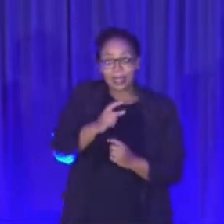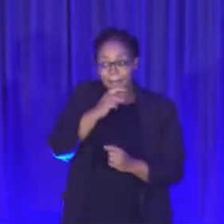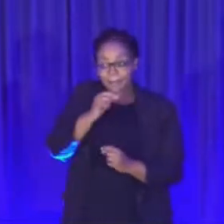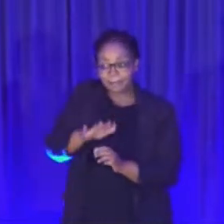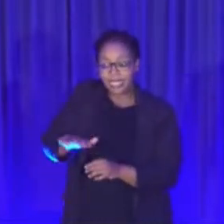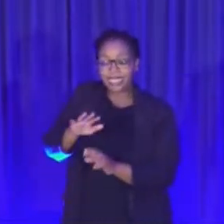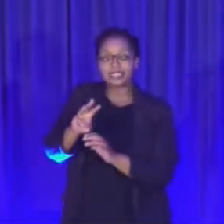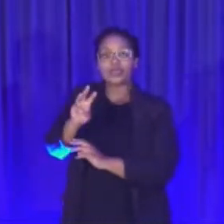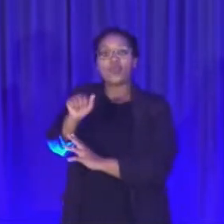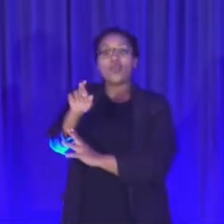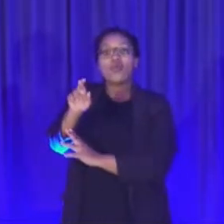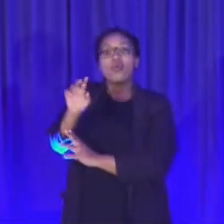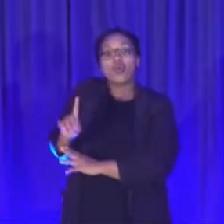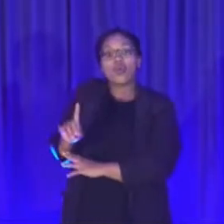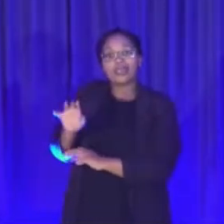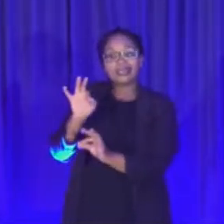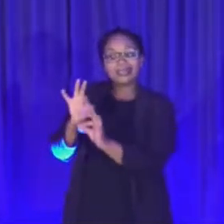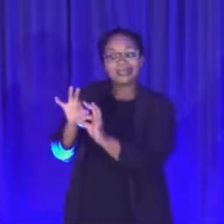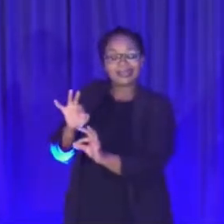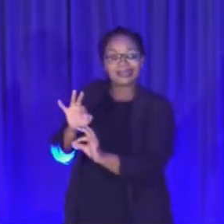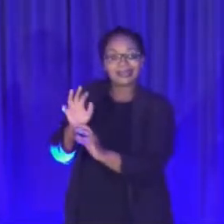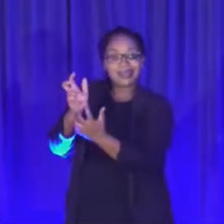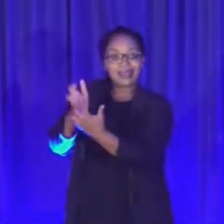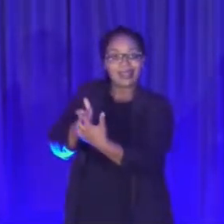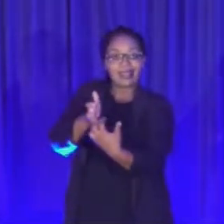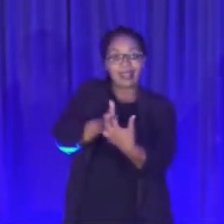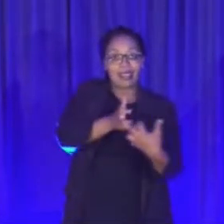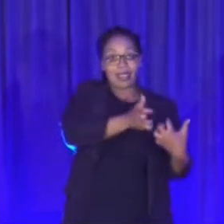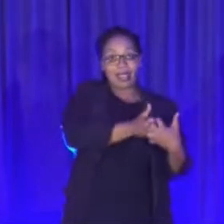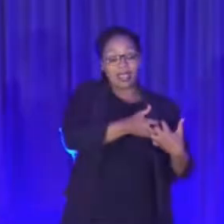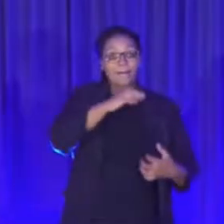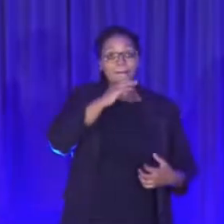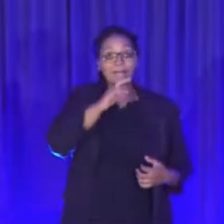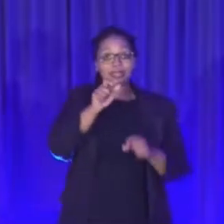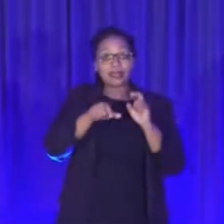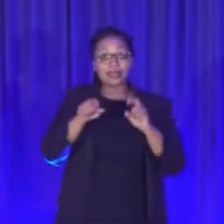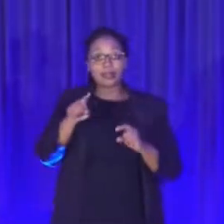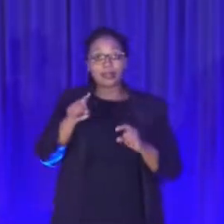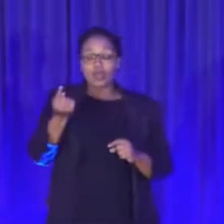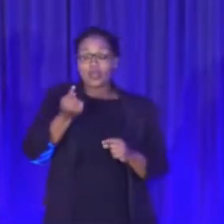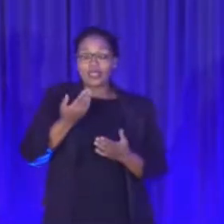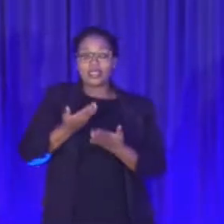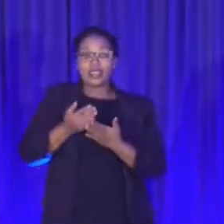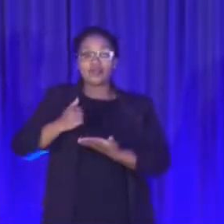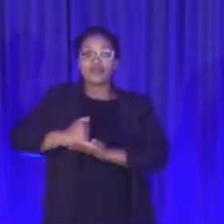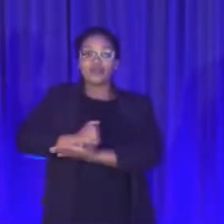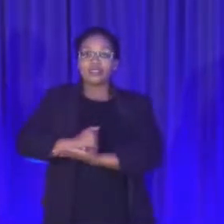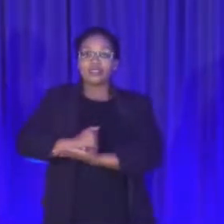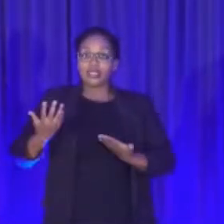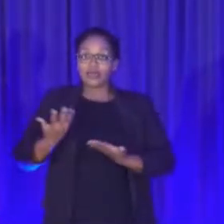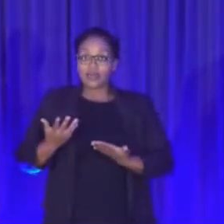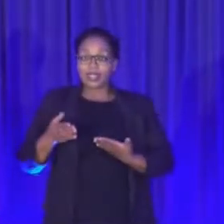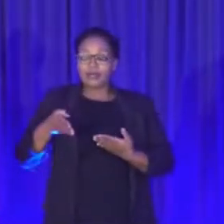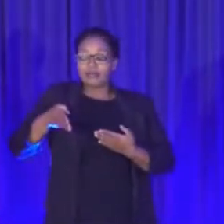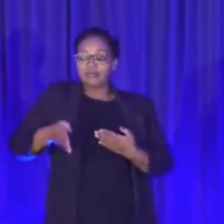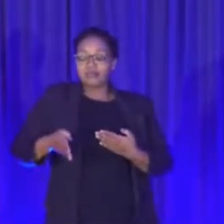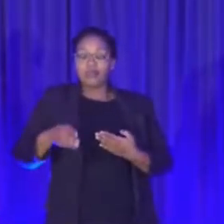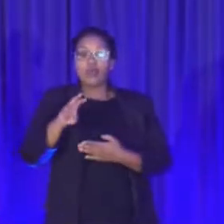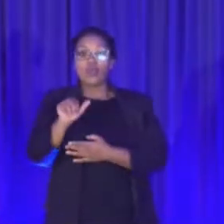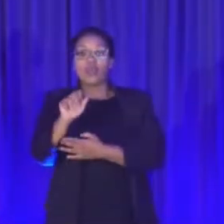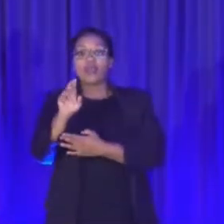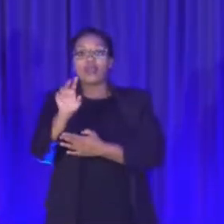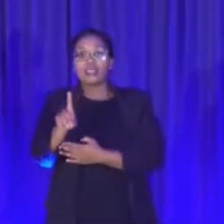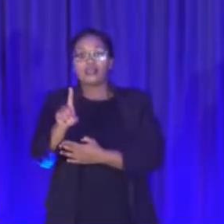Therefore, voters will only vote at the station in the ward of registration. For